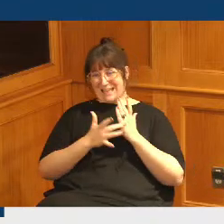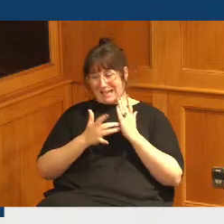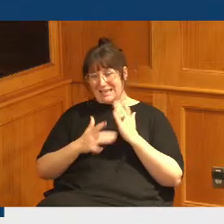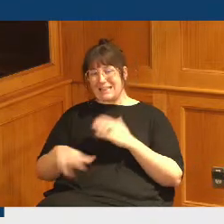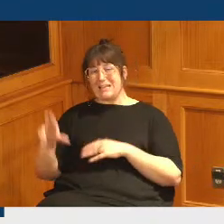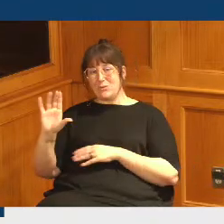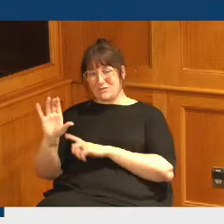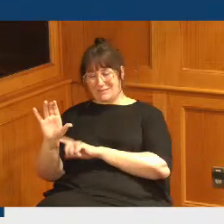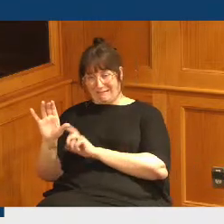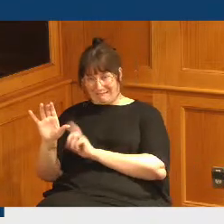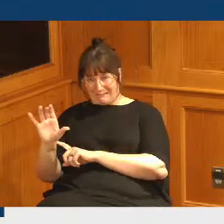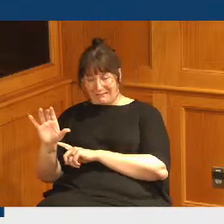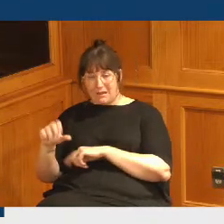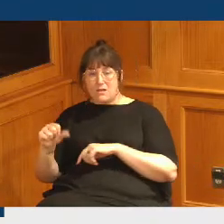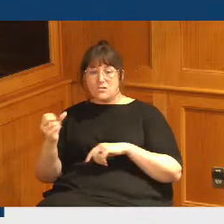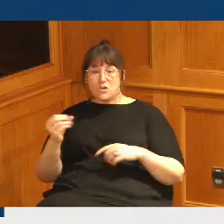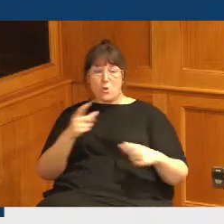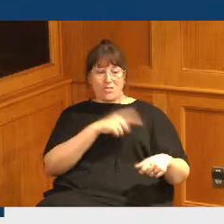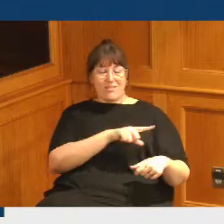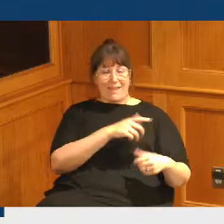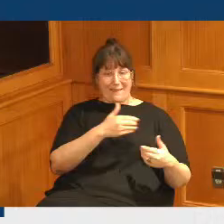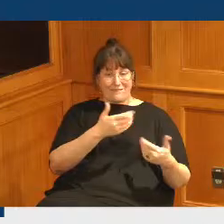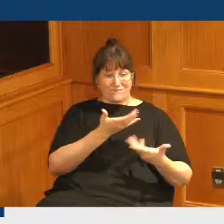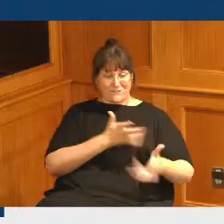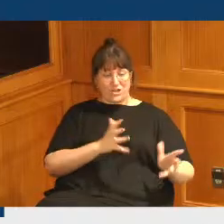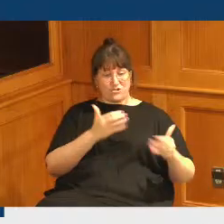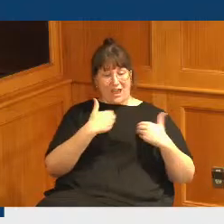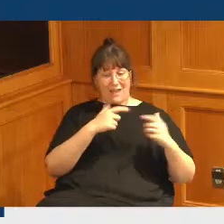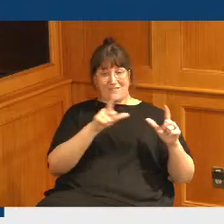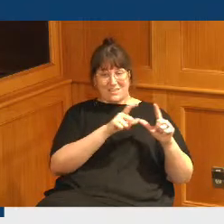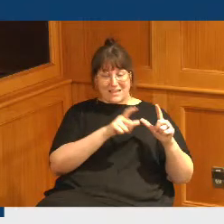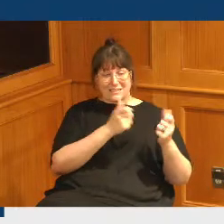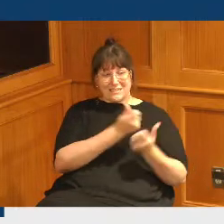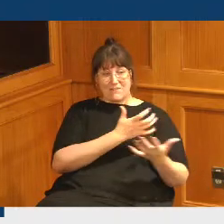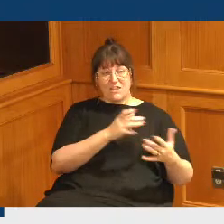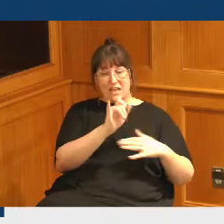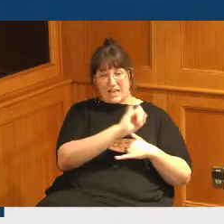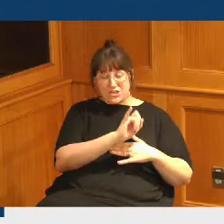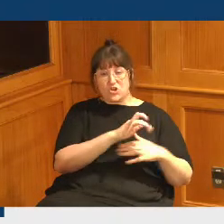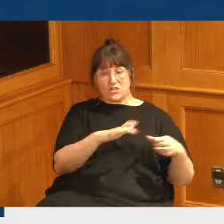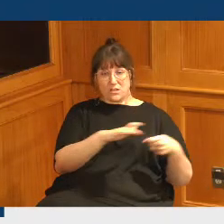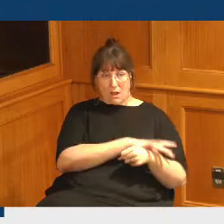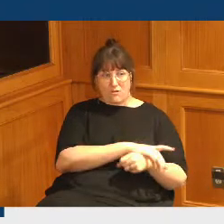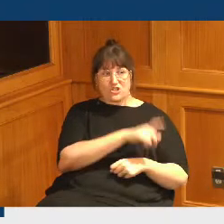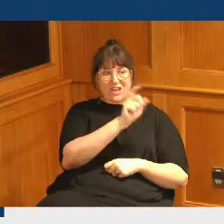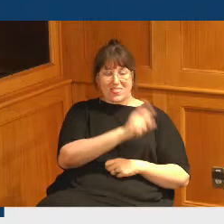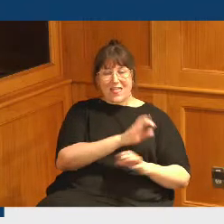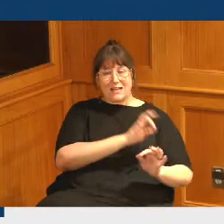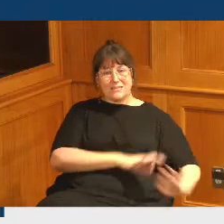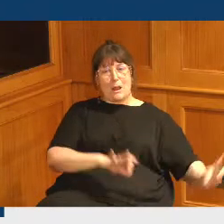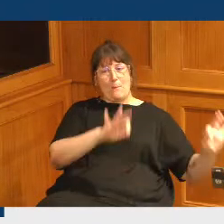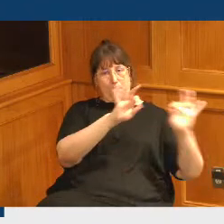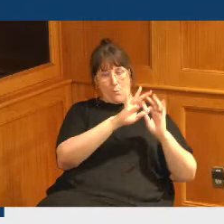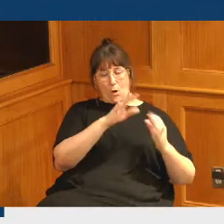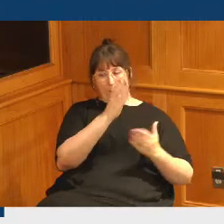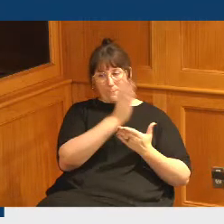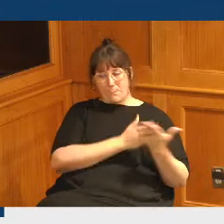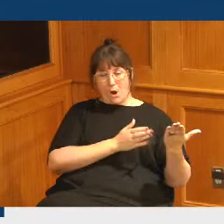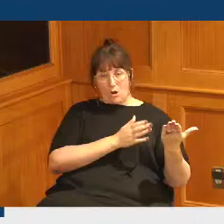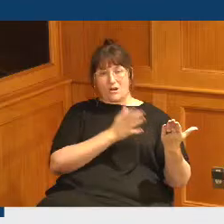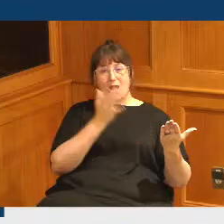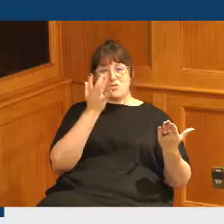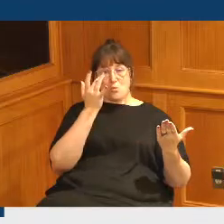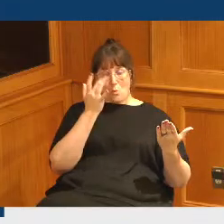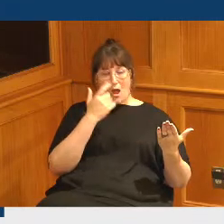licensed attorneys with insurance coverage and can actually give legal advice. And that is the really critical piece that makes so much of the work that we do in Hamilton County